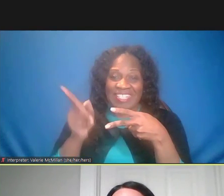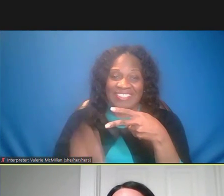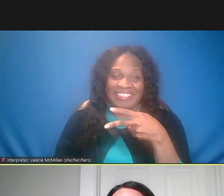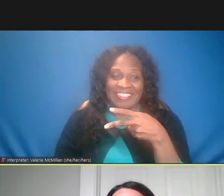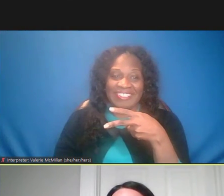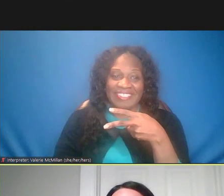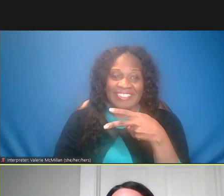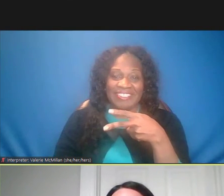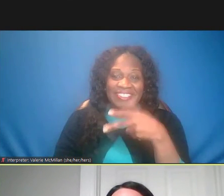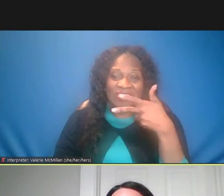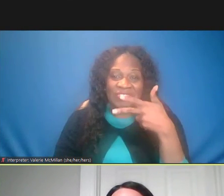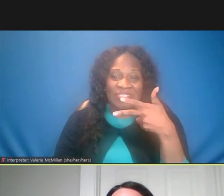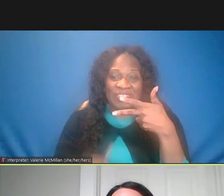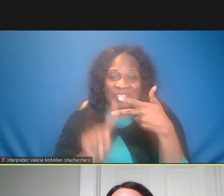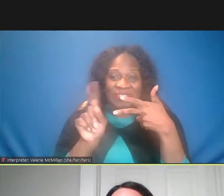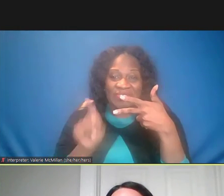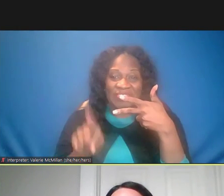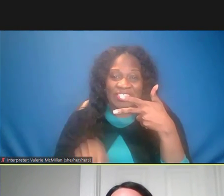Question 3.